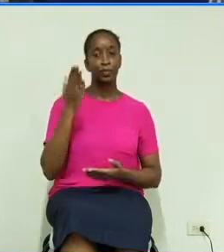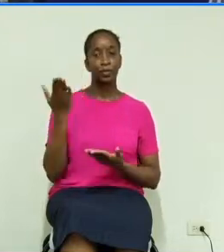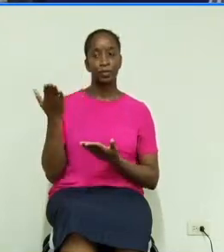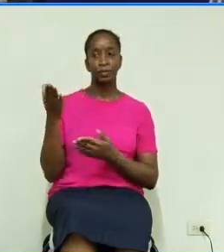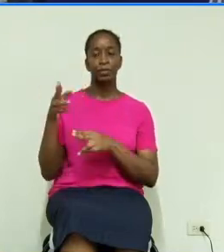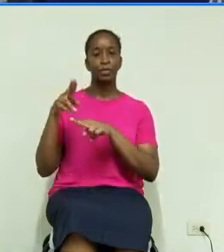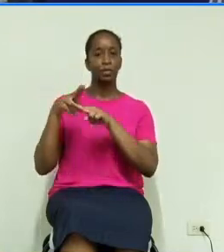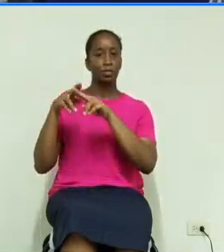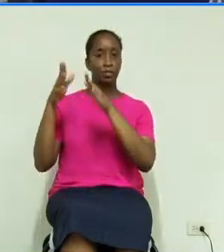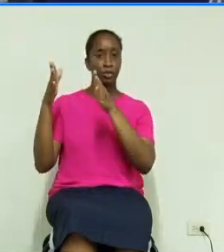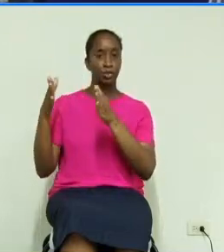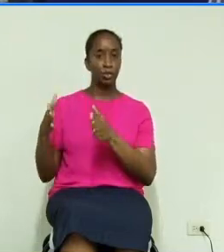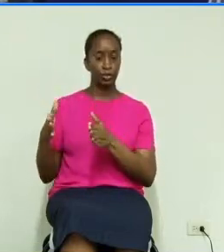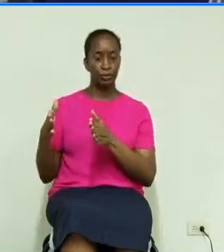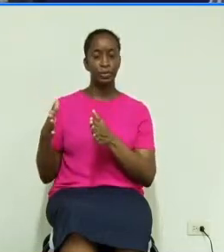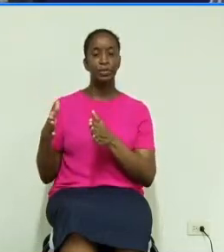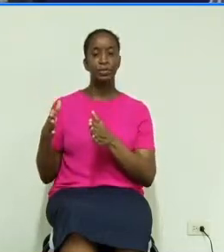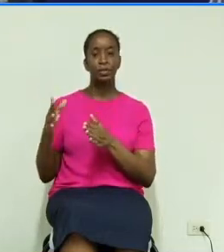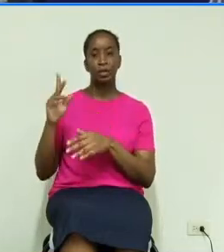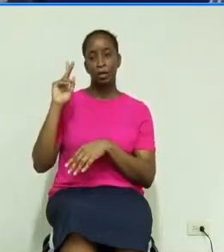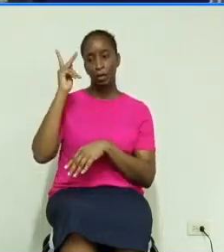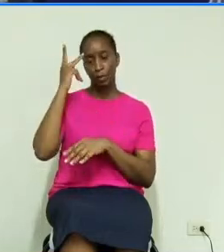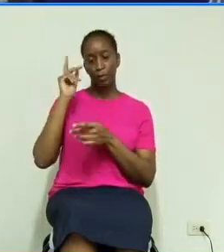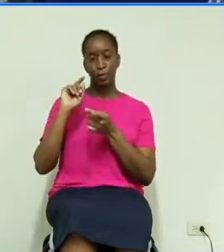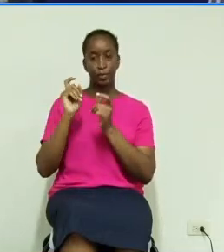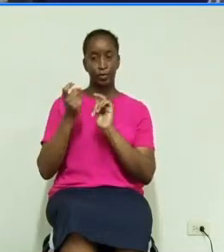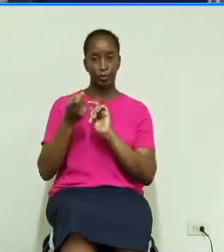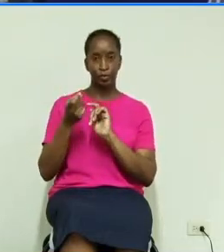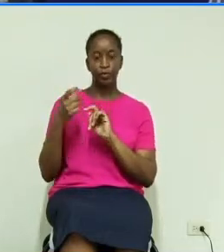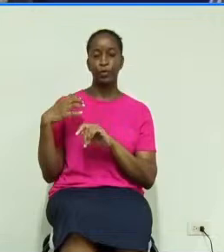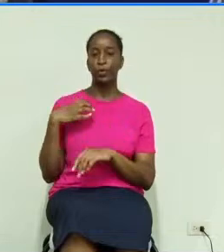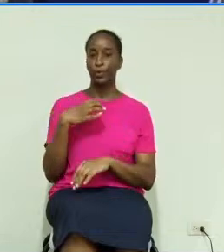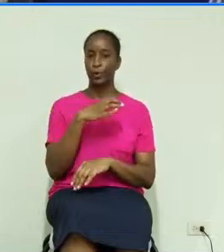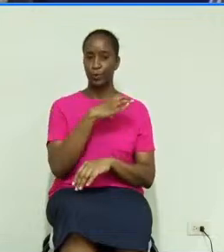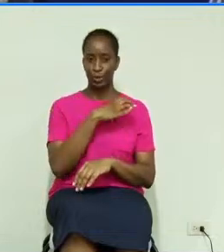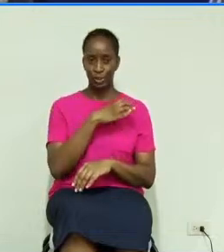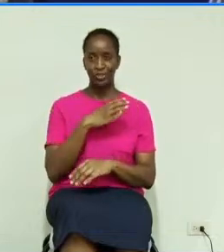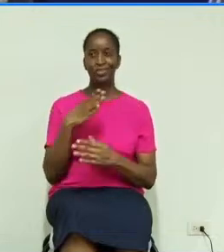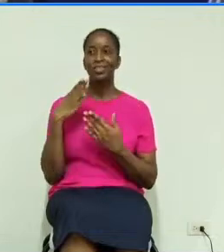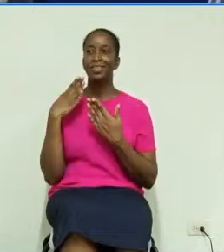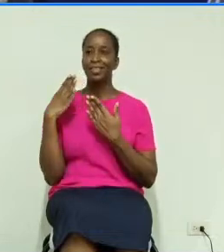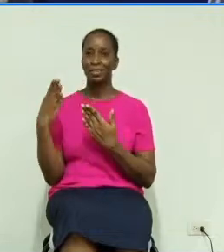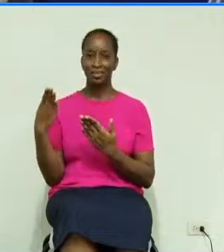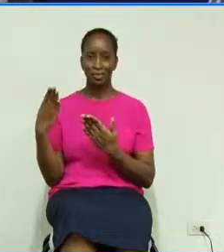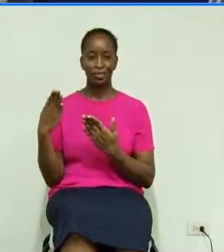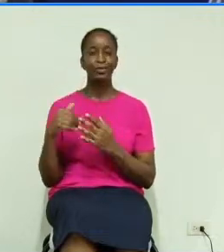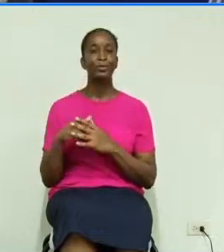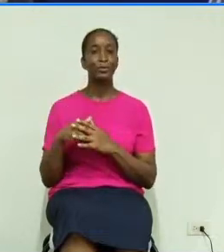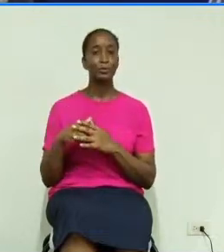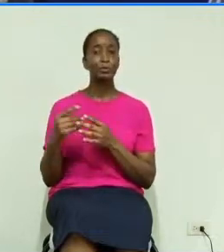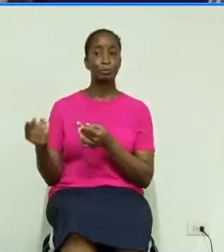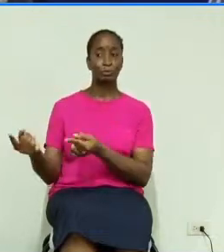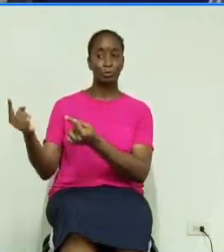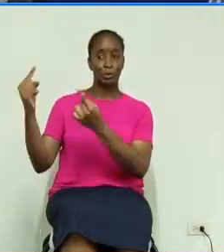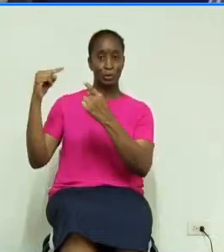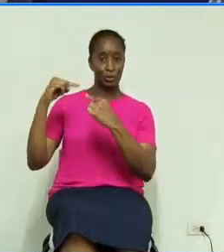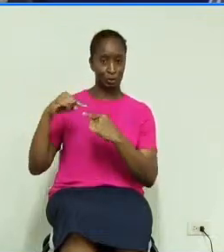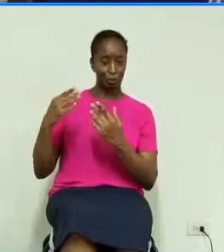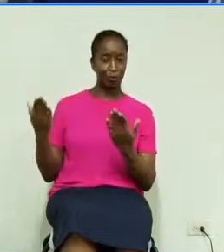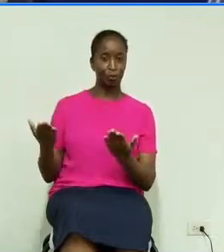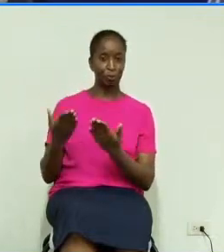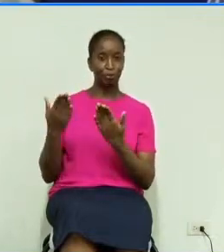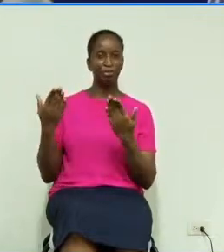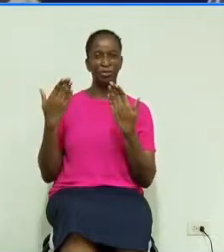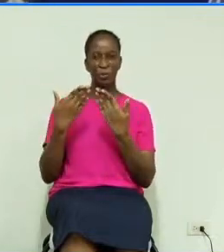the Parliamentary Reform Commission, Sir Richard Cheltenham, for being here with us and offering opening remarks,